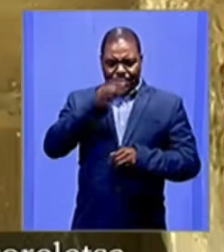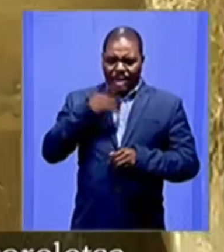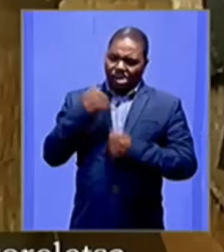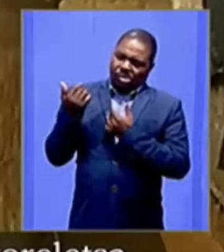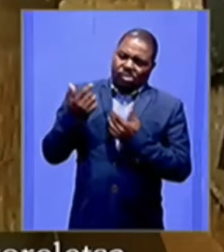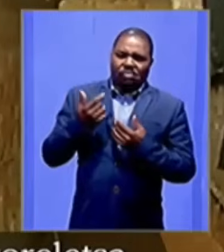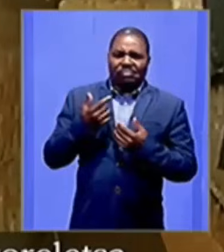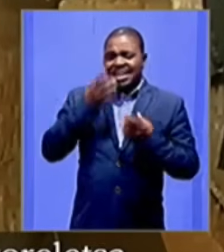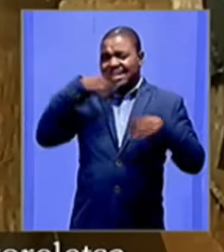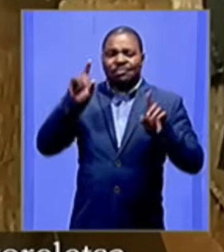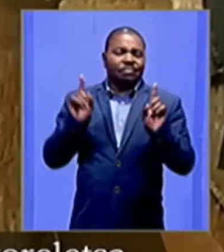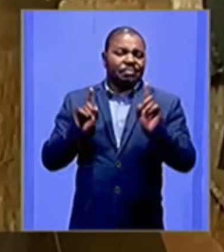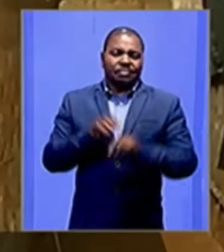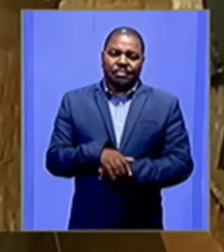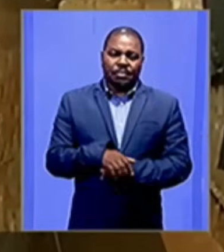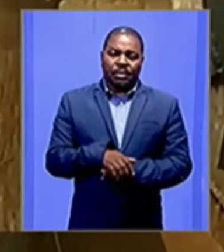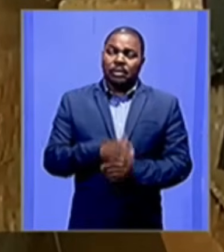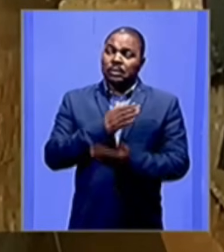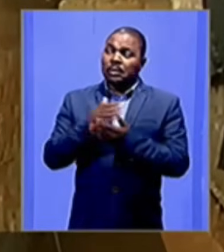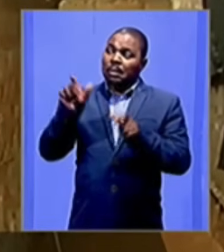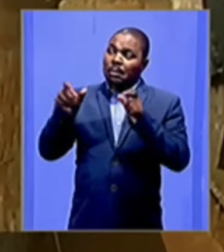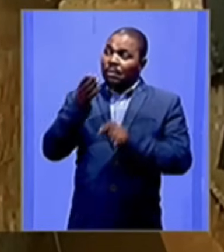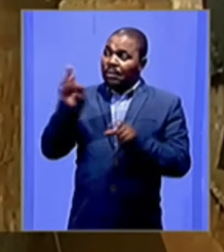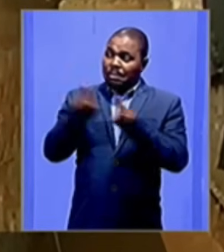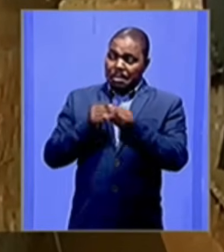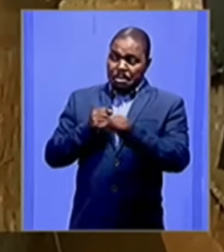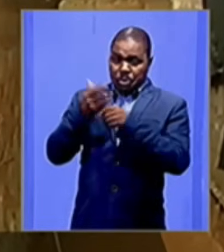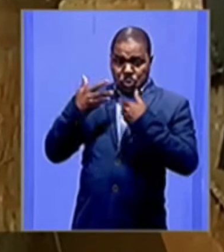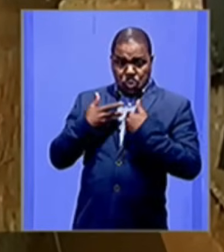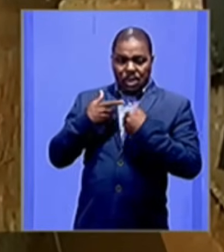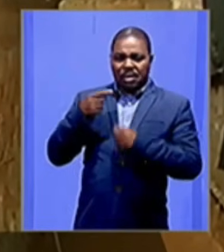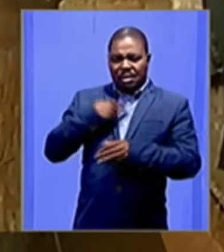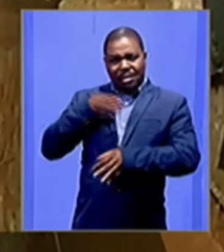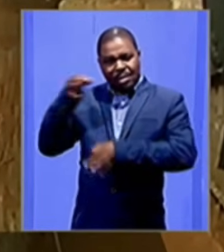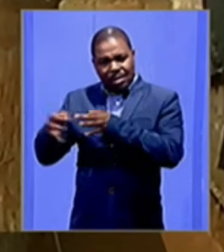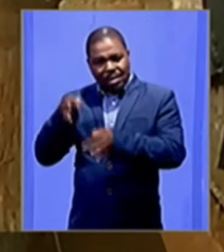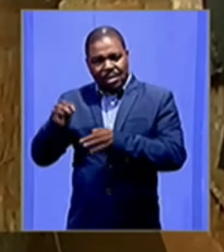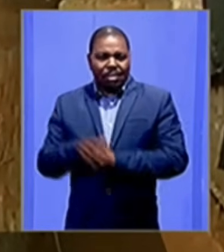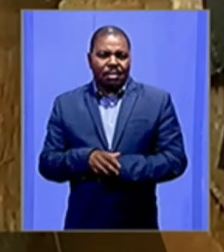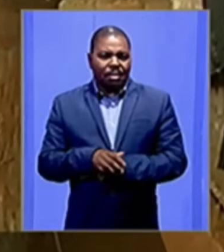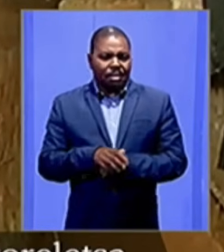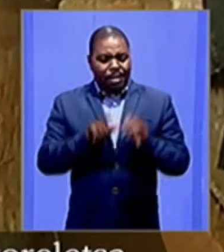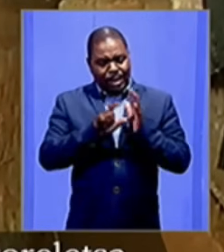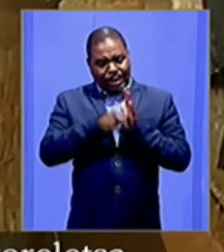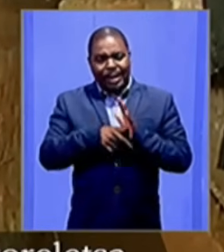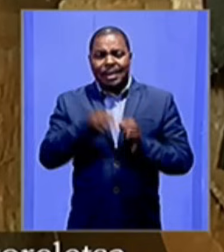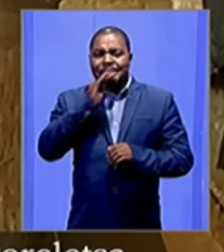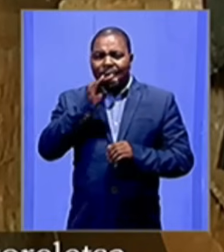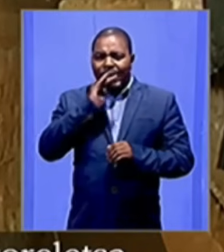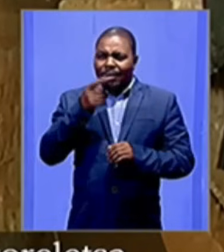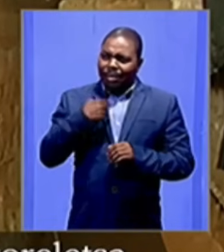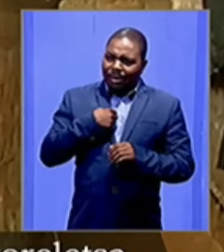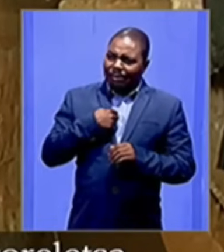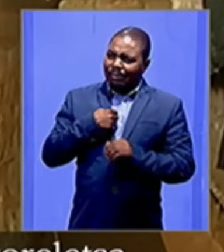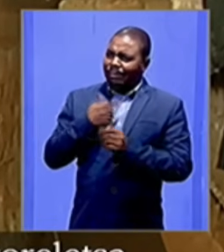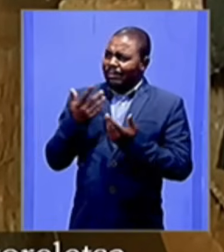iteseletsa. Go ba go lefala ba o tshwana le nna ba bangwe nka no ba tlhalosetsa gore a bogolefadi a se lephego la gore wena o